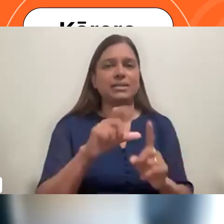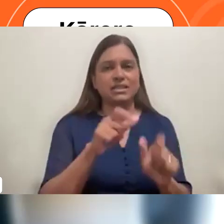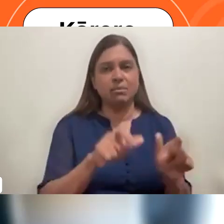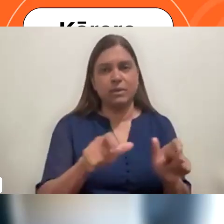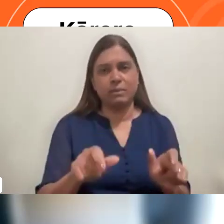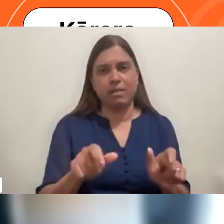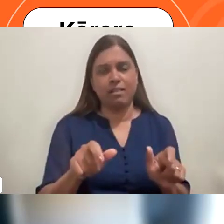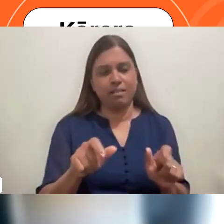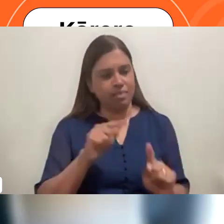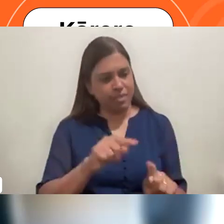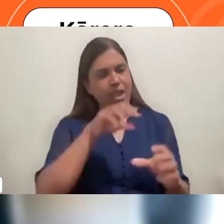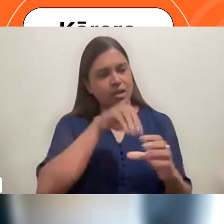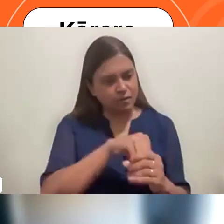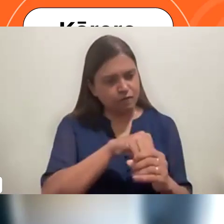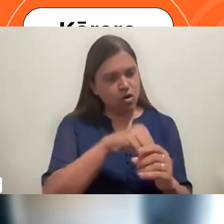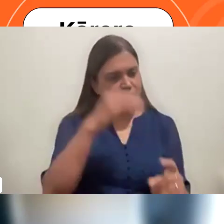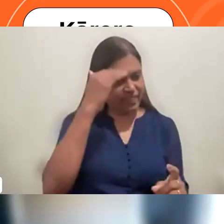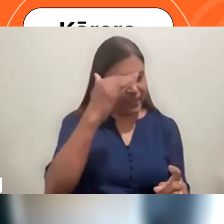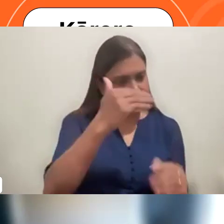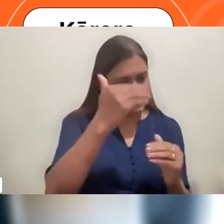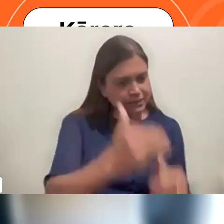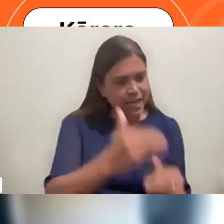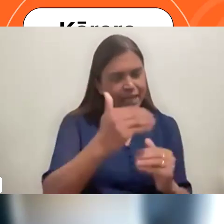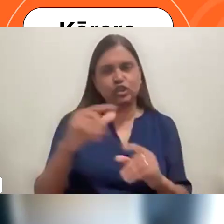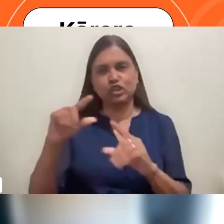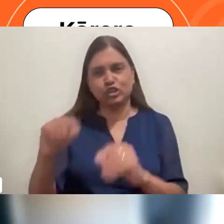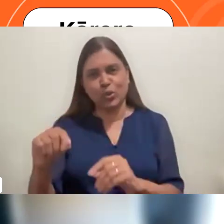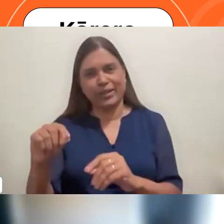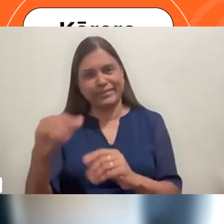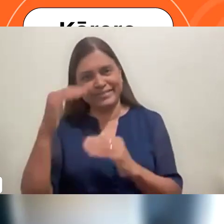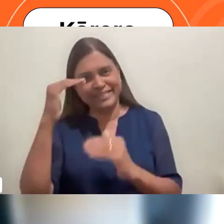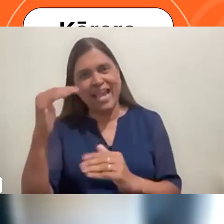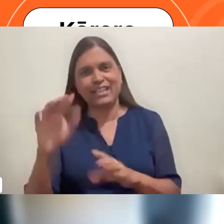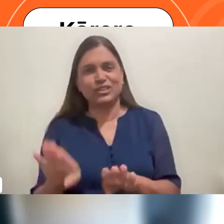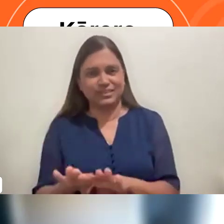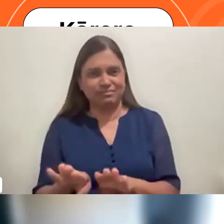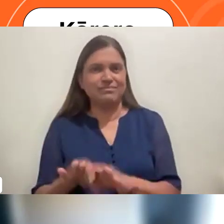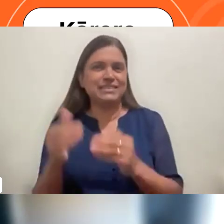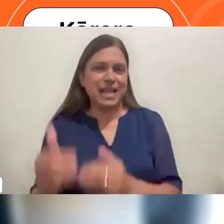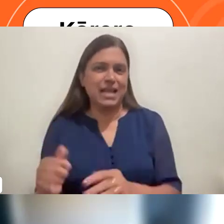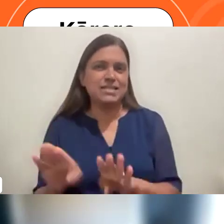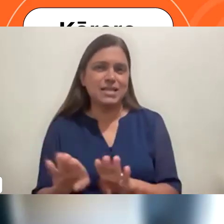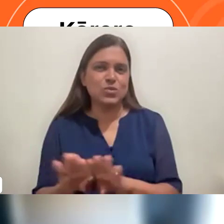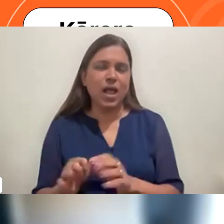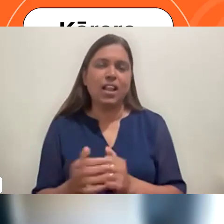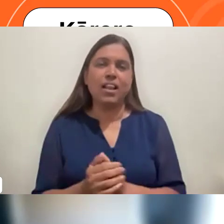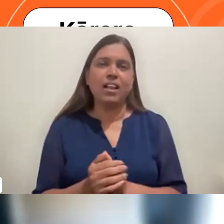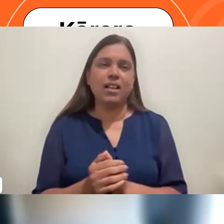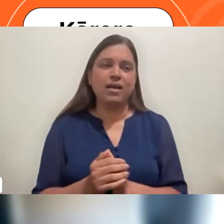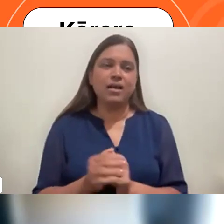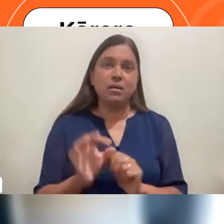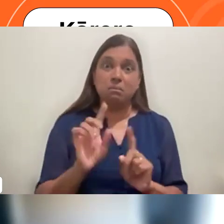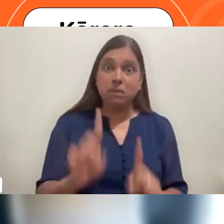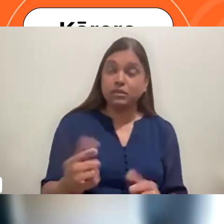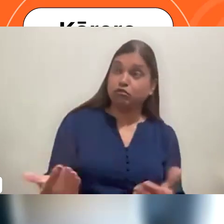deciders at every level of the organization. Include our perspective, but don't rely on us to carry